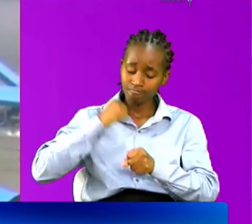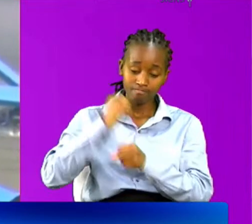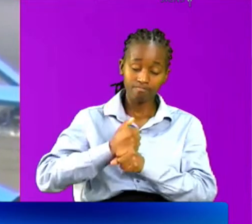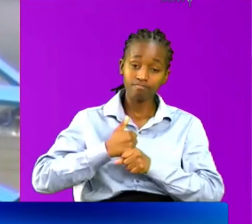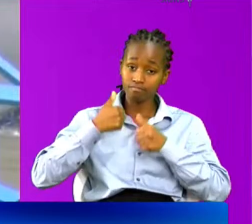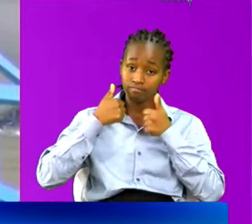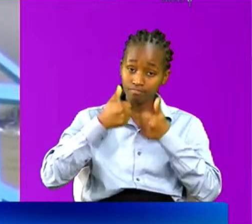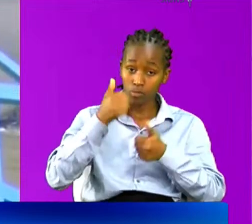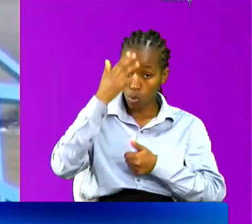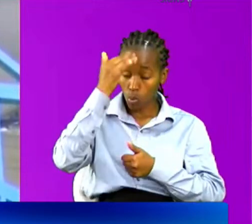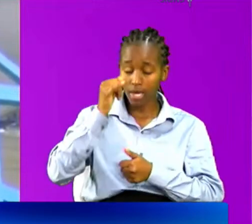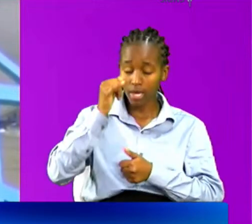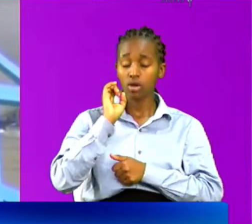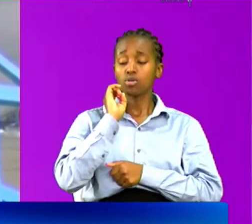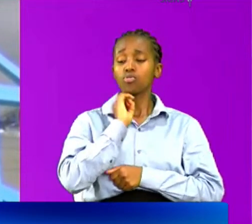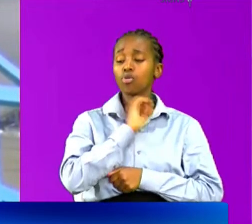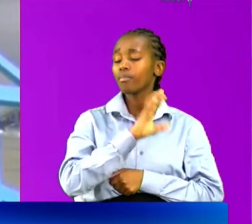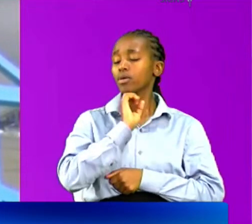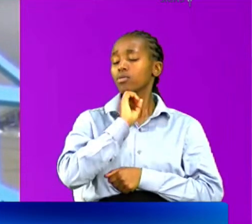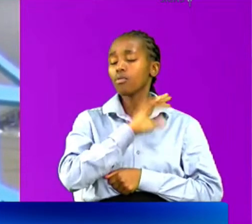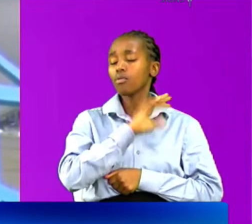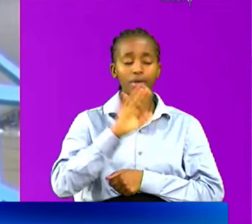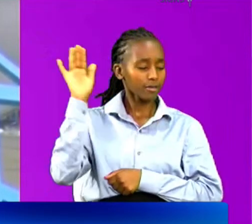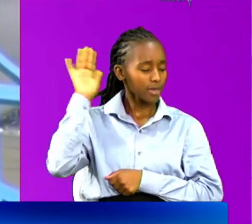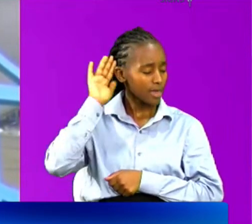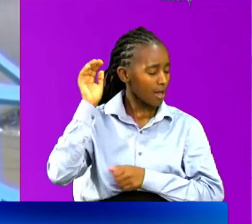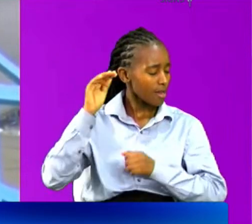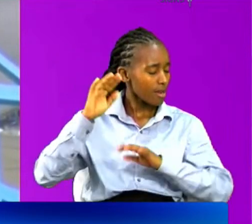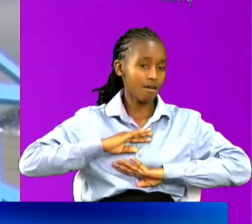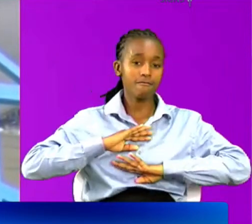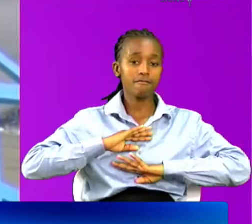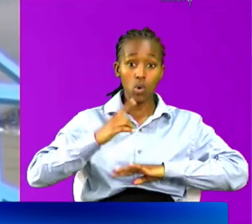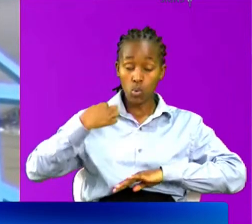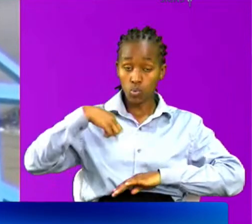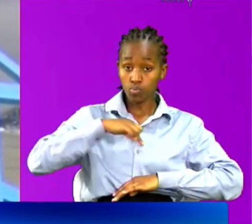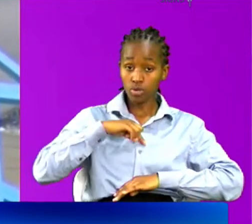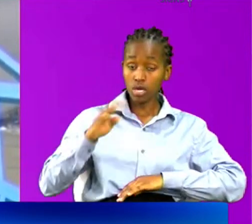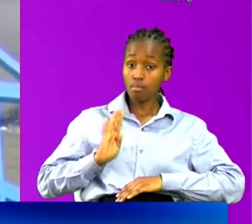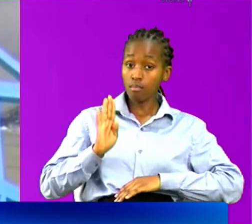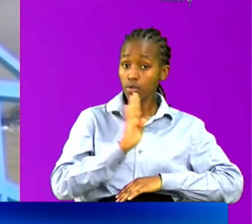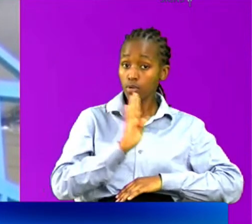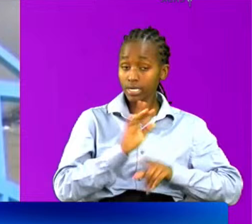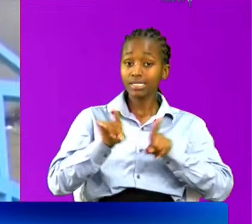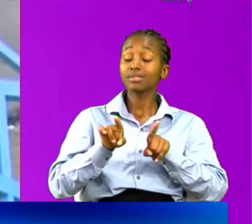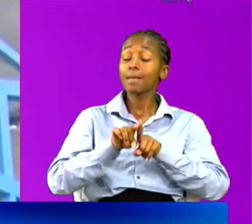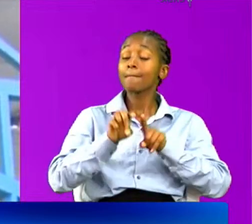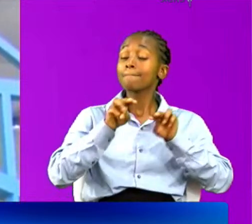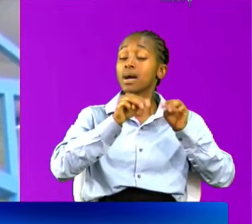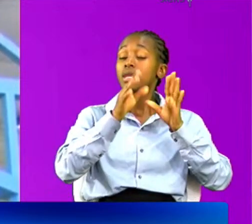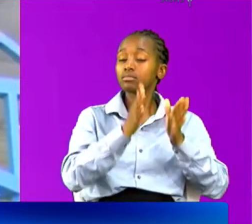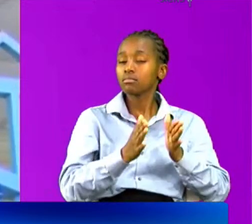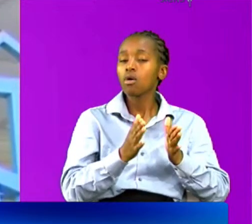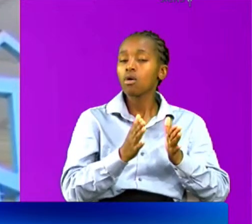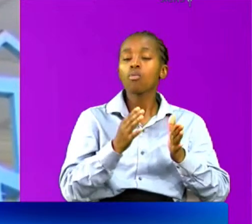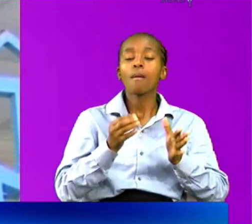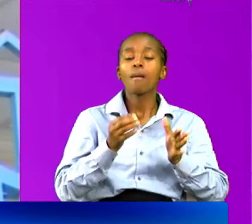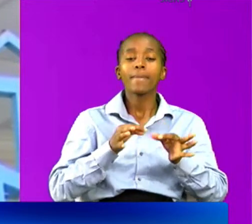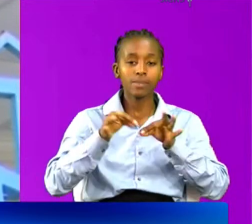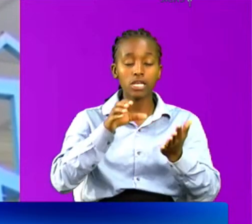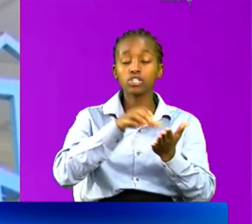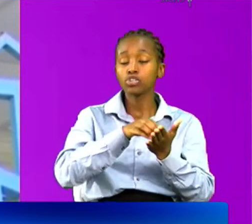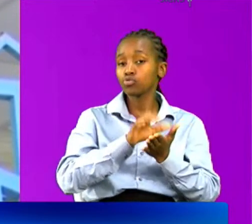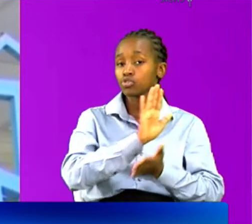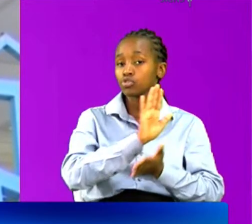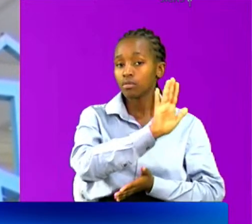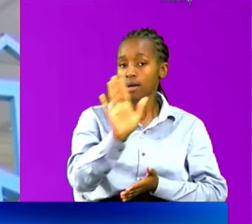grievances officially. Kama board, na management imetubrief situation yenye wako nayo. So we were